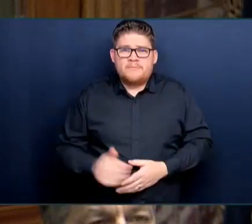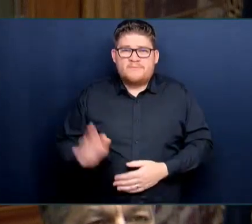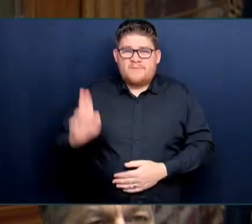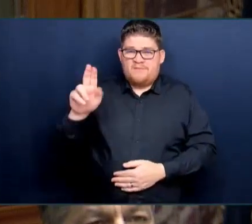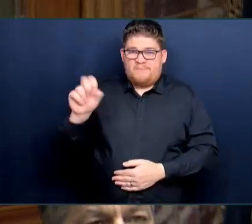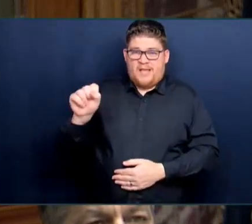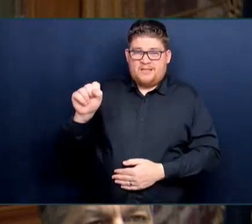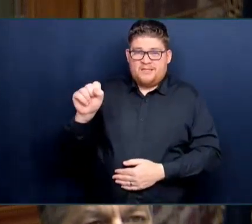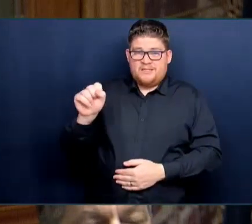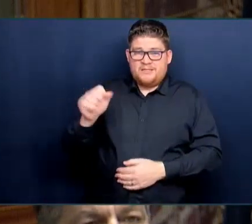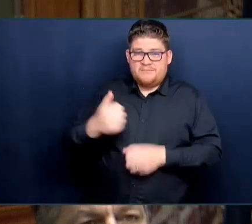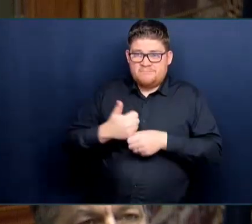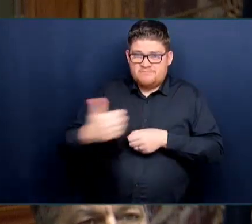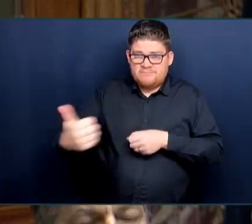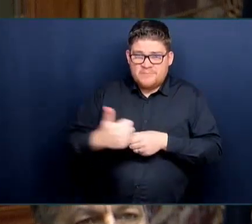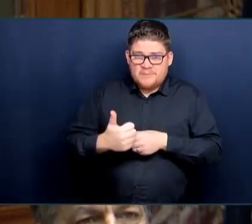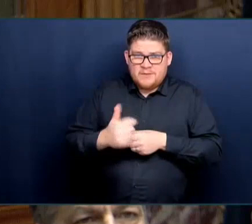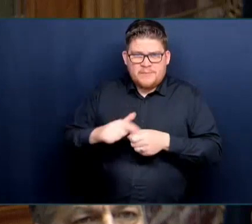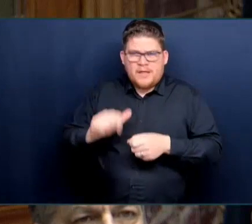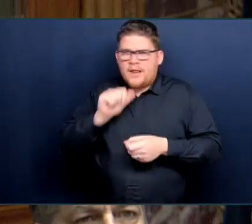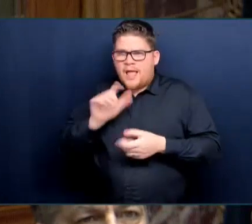aren't reliable or